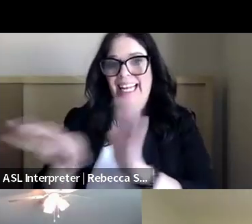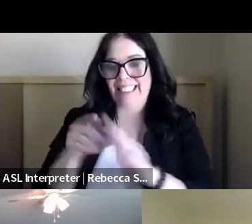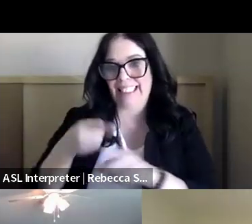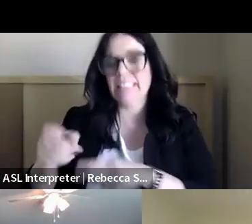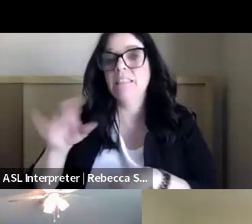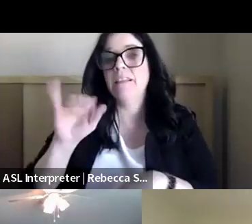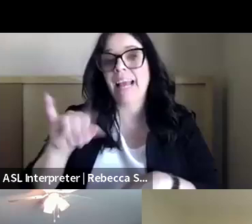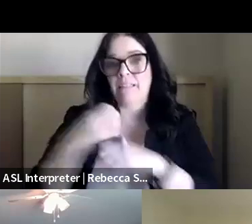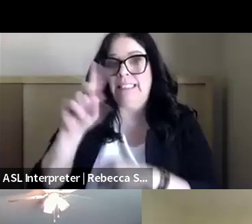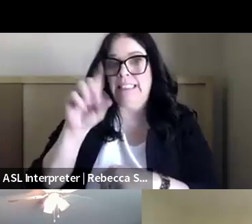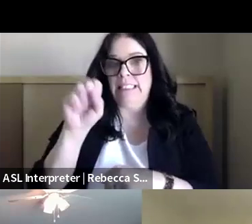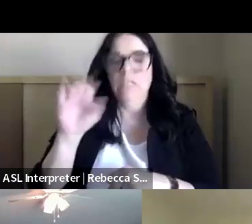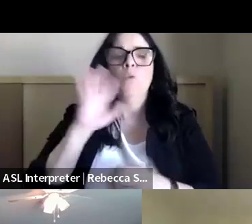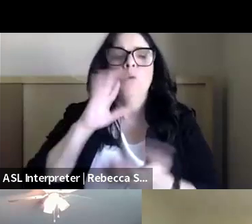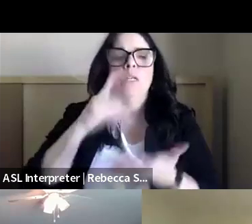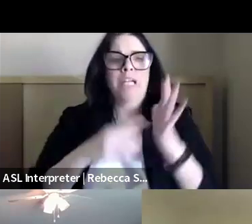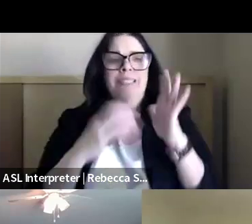plan.